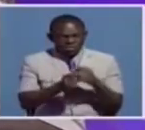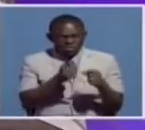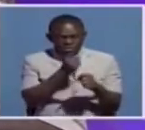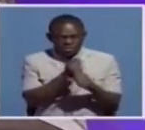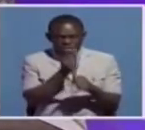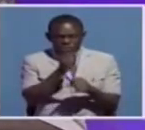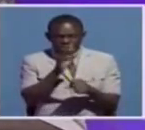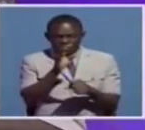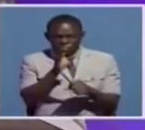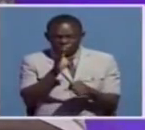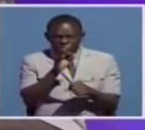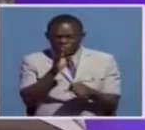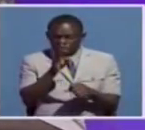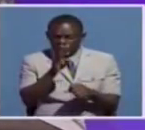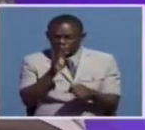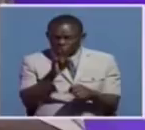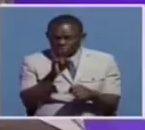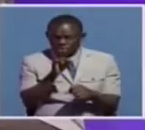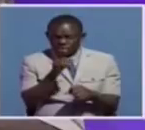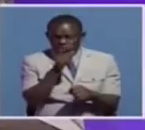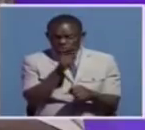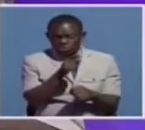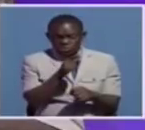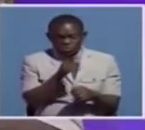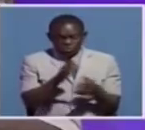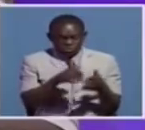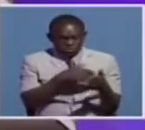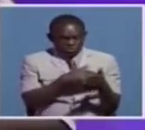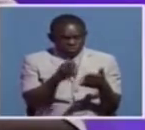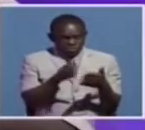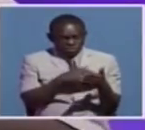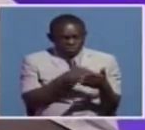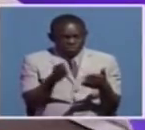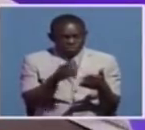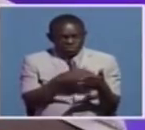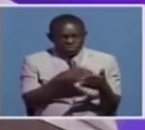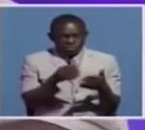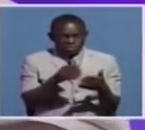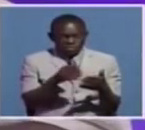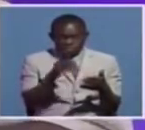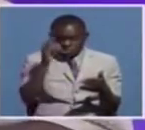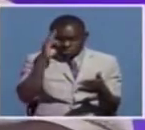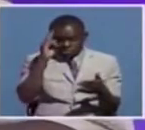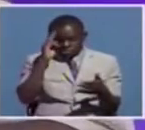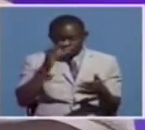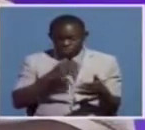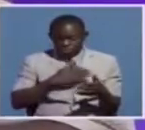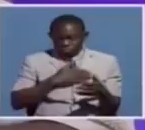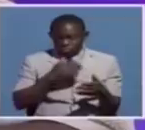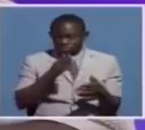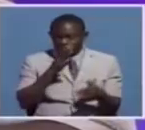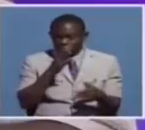Pagan Moon. But he loved his wife and he looked after her. Because remember, she was diabetic. She had that